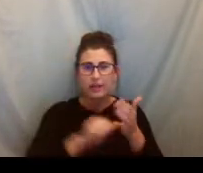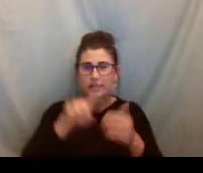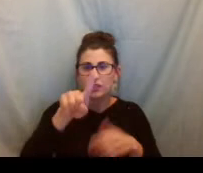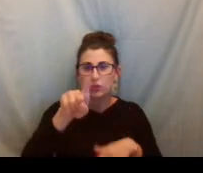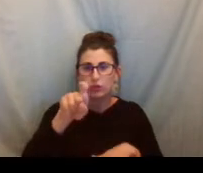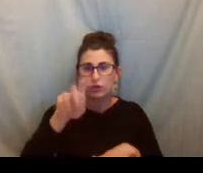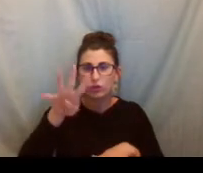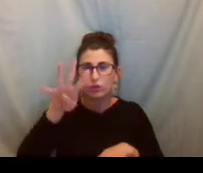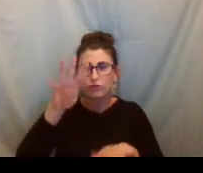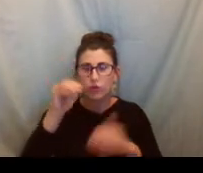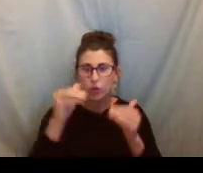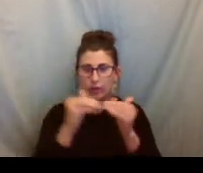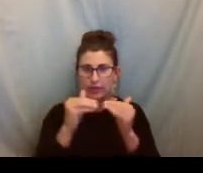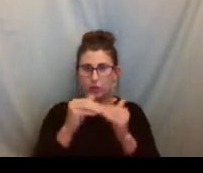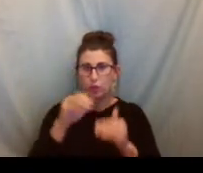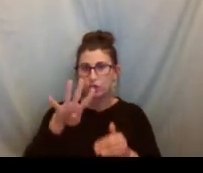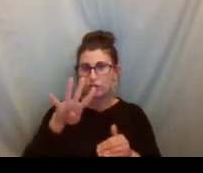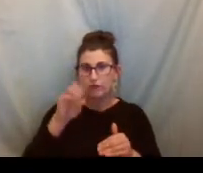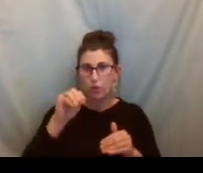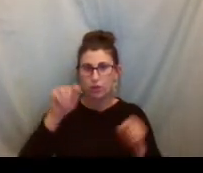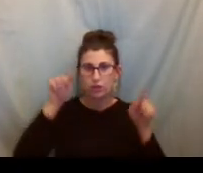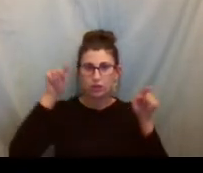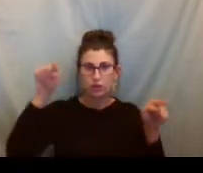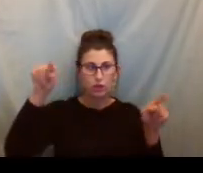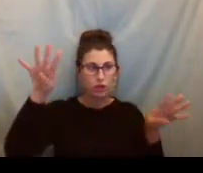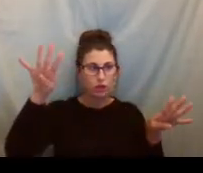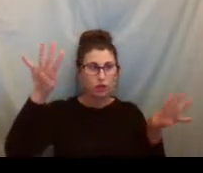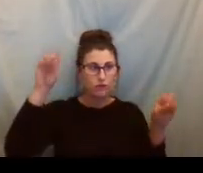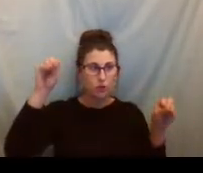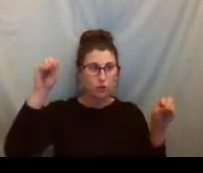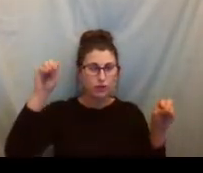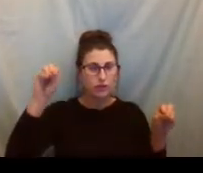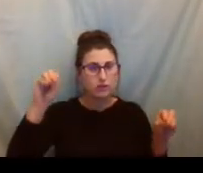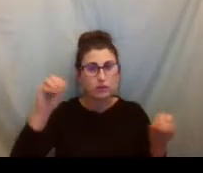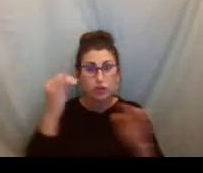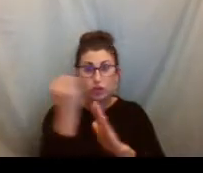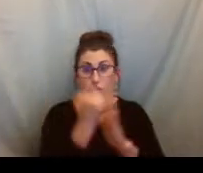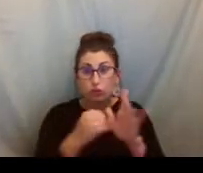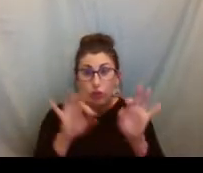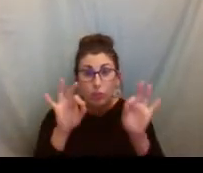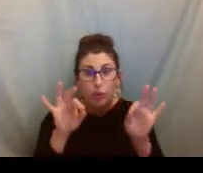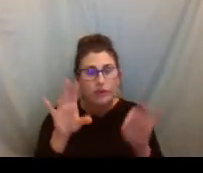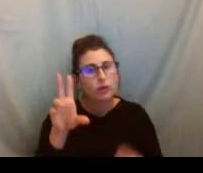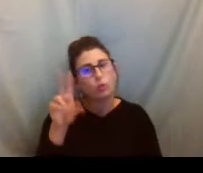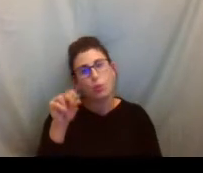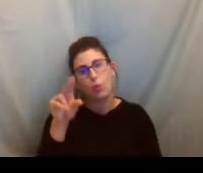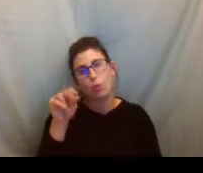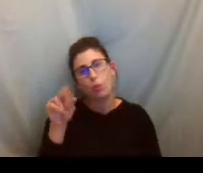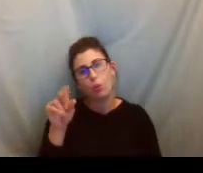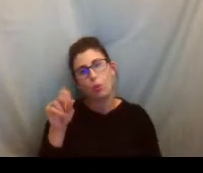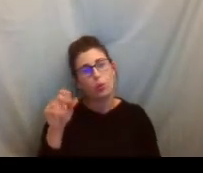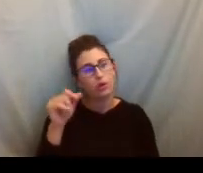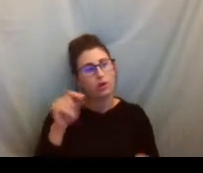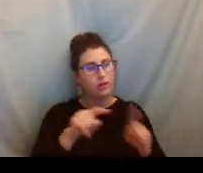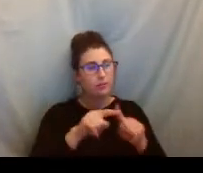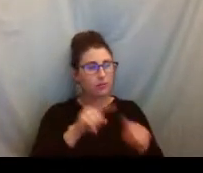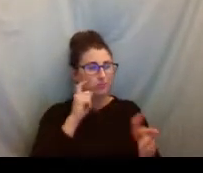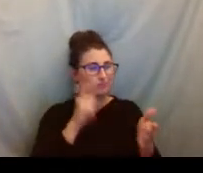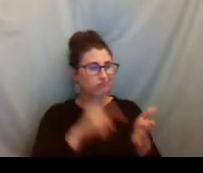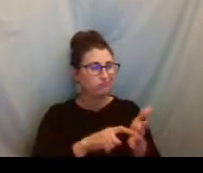minus 140 will get me 40 degrees. And again, these are not drawn to scale. If you can see,